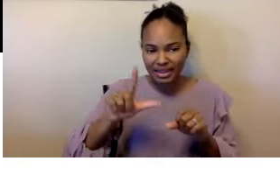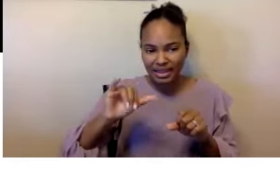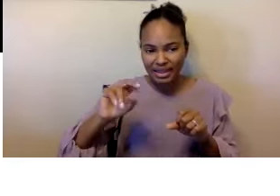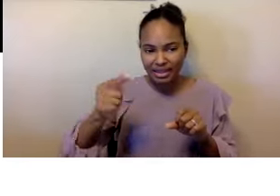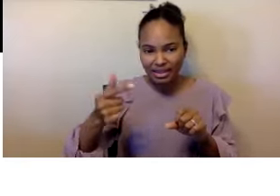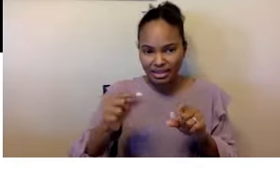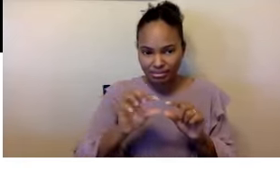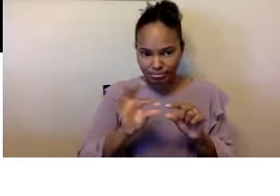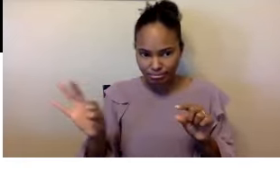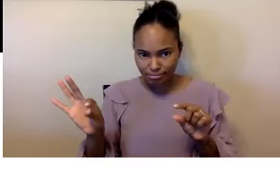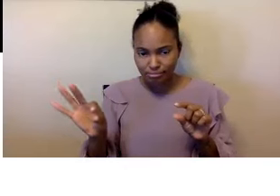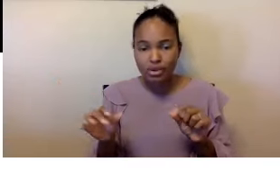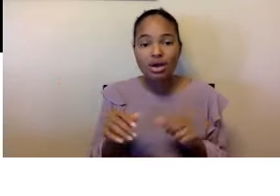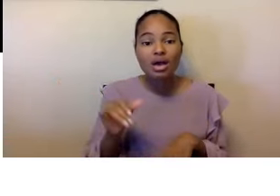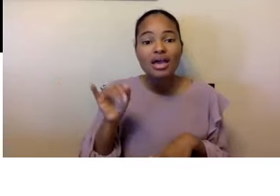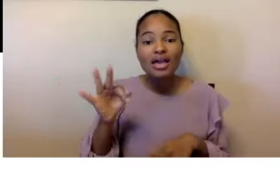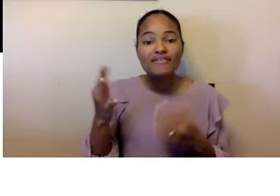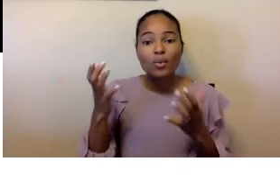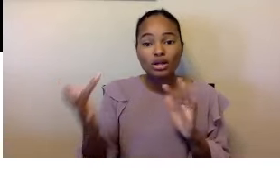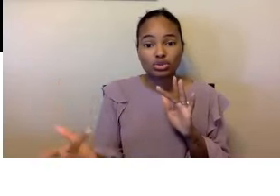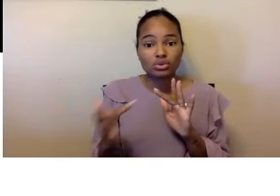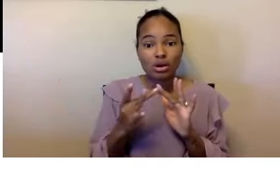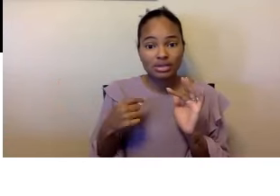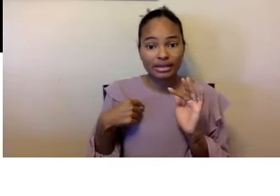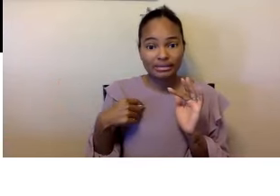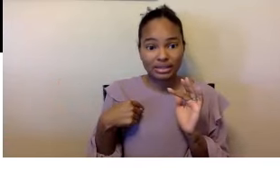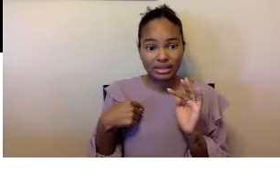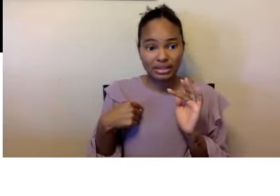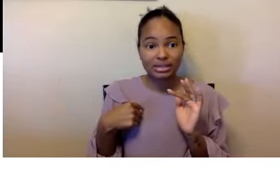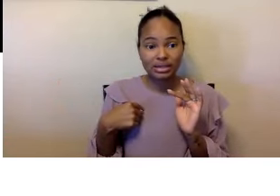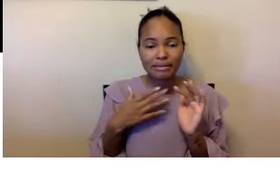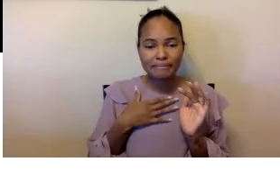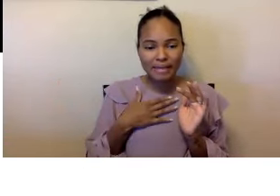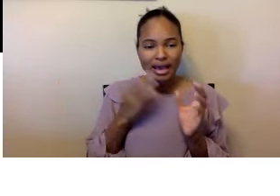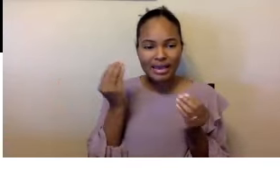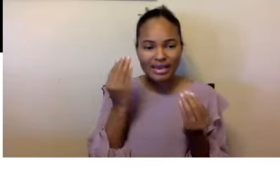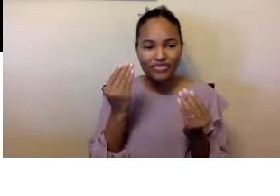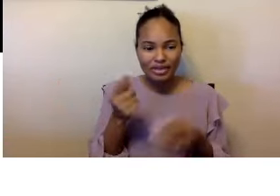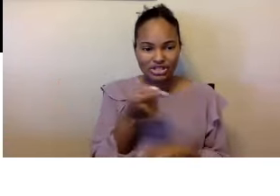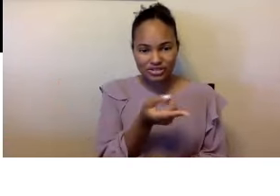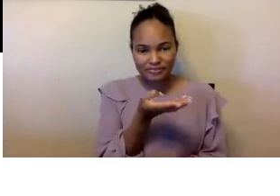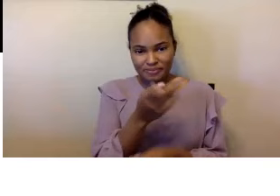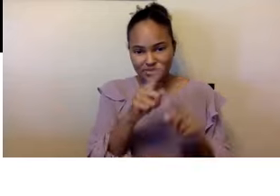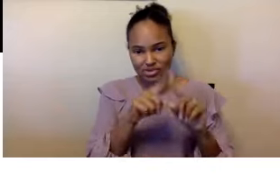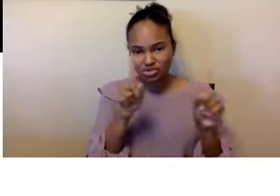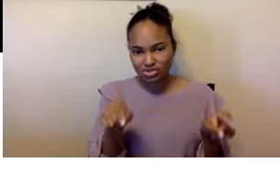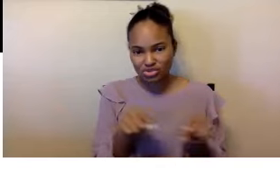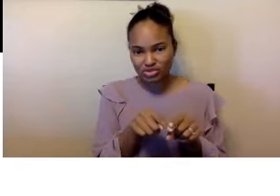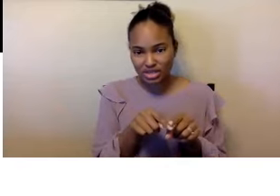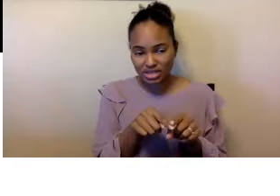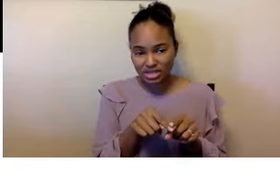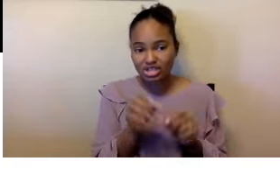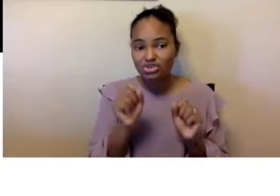And if you would like to get in contact with me, my contact information is on the screen. And I can be reached